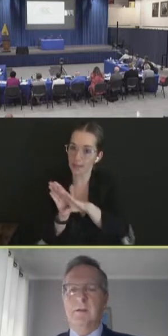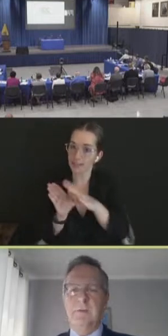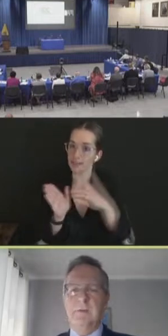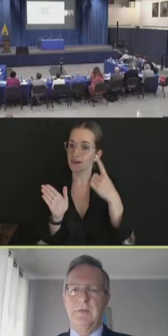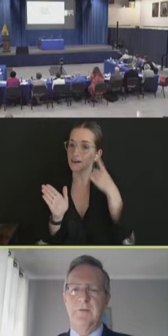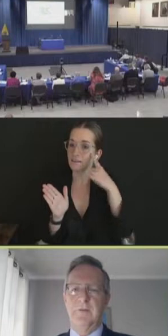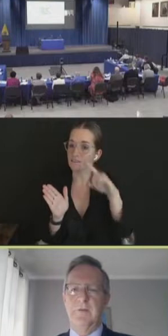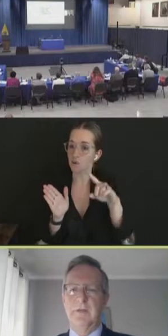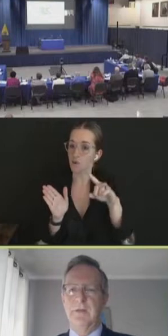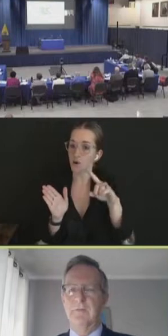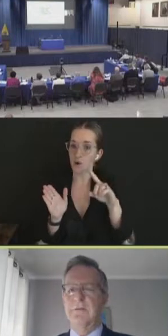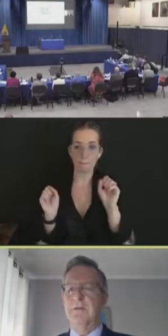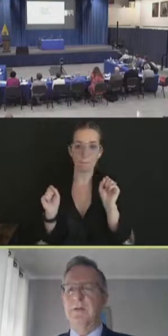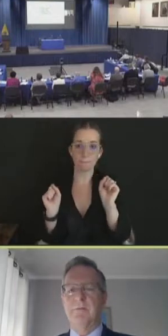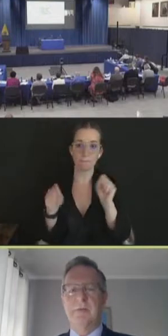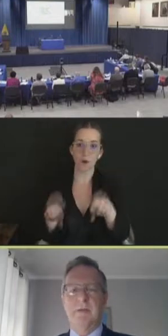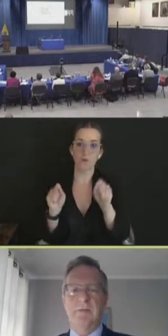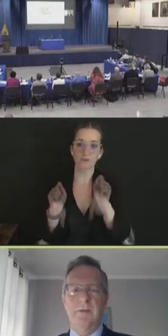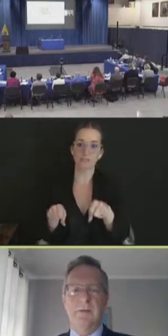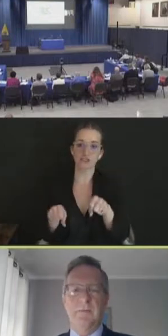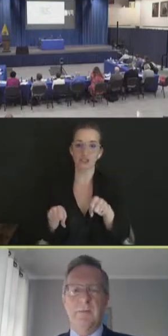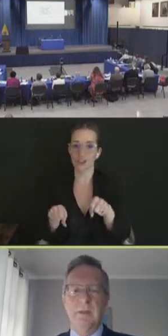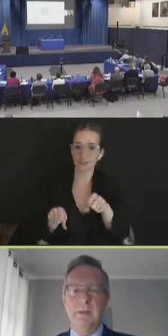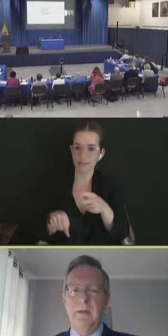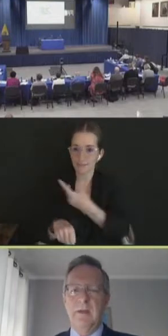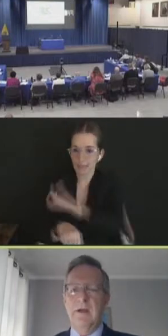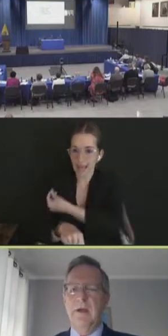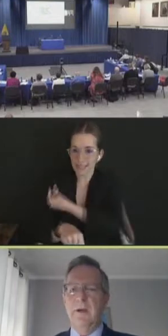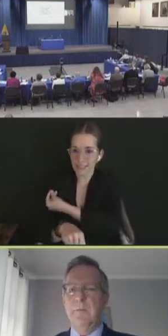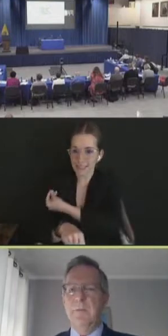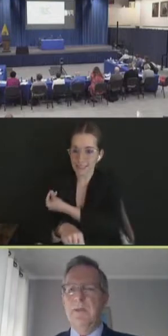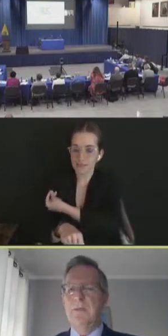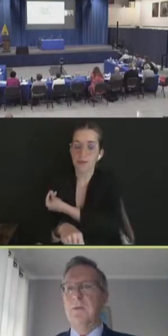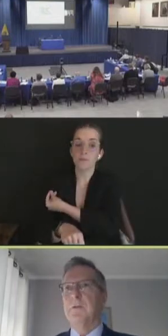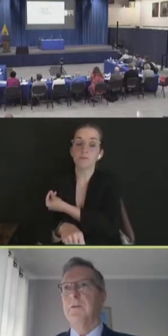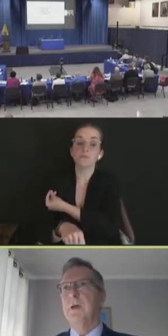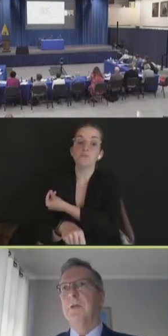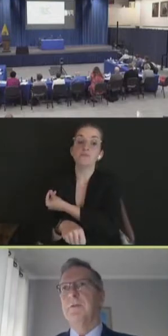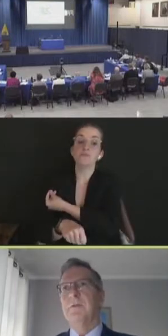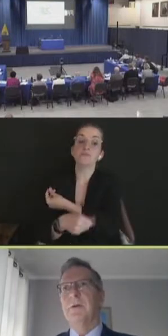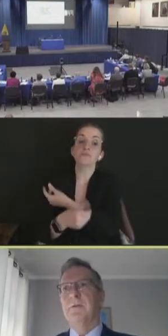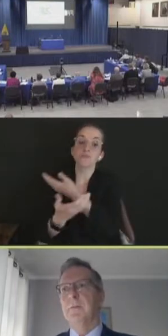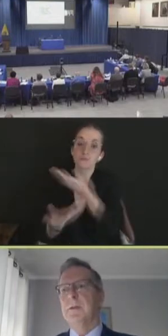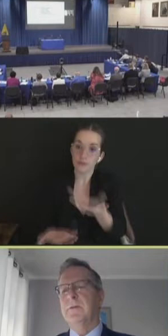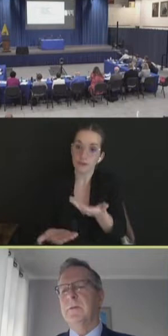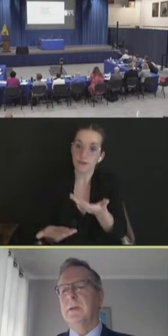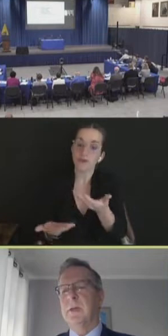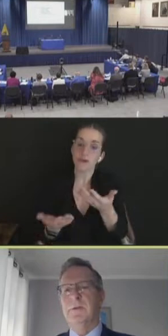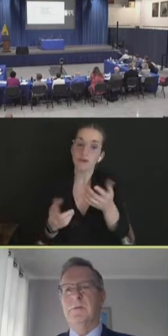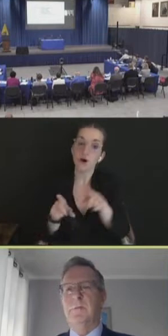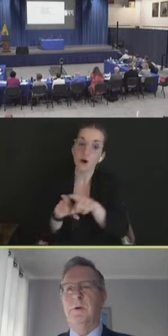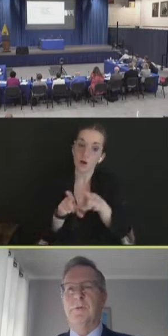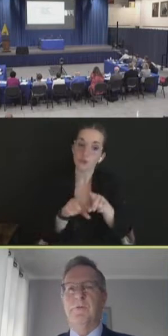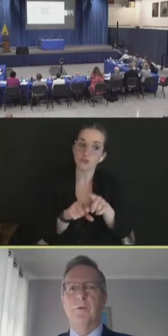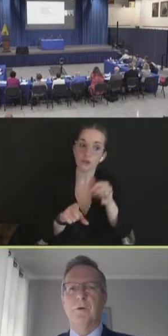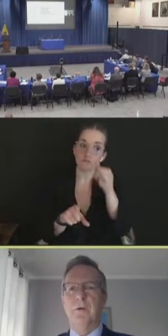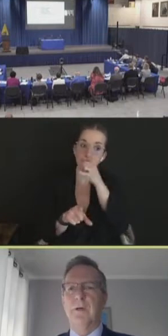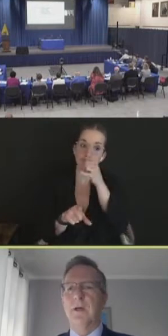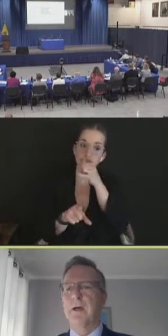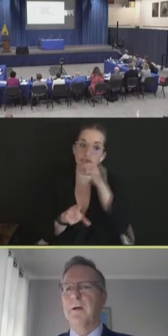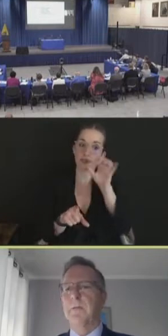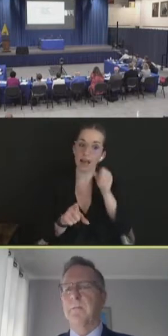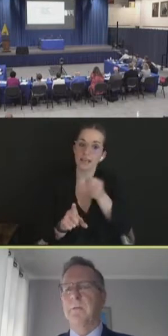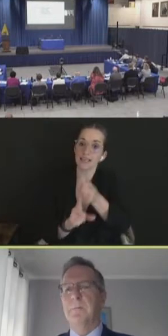a potential investigative vaccine. This also has tremendous implications both